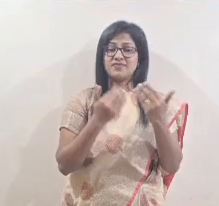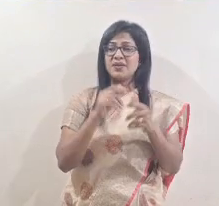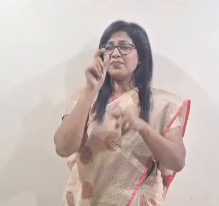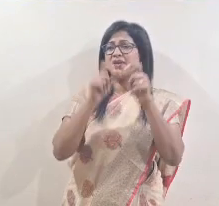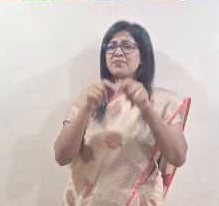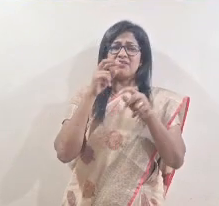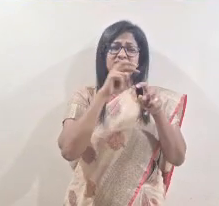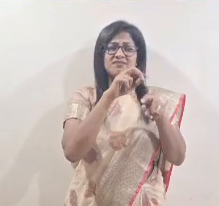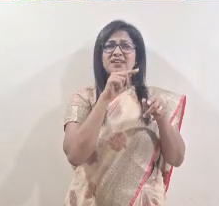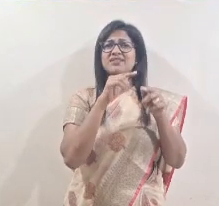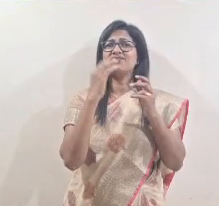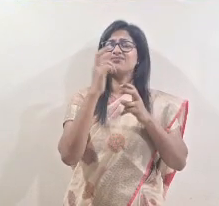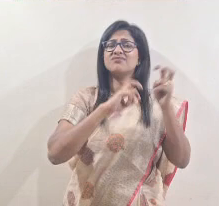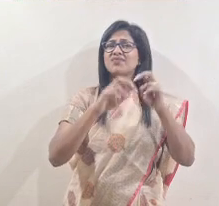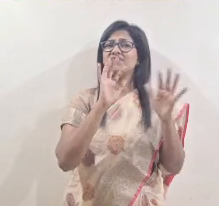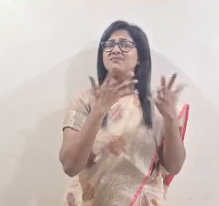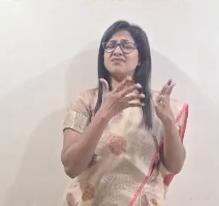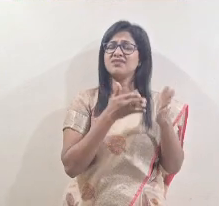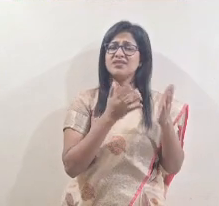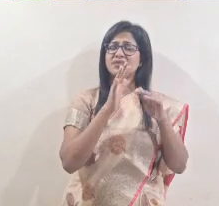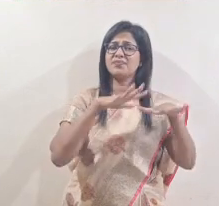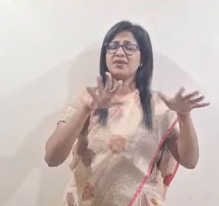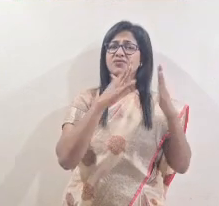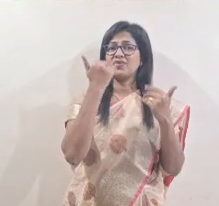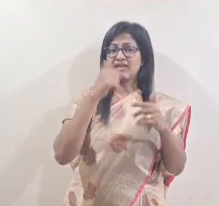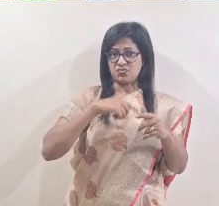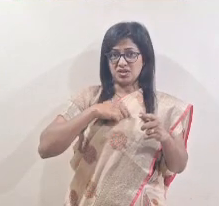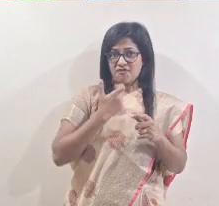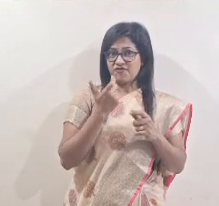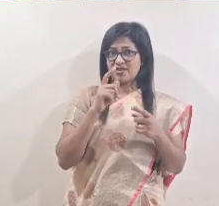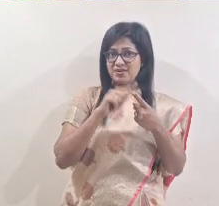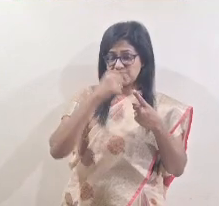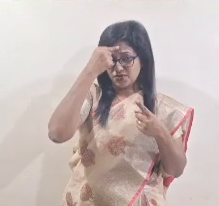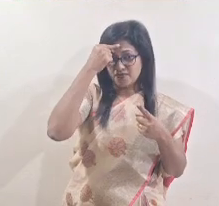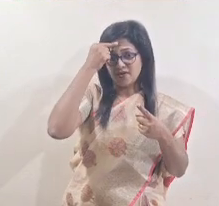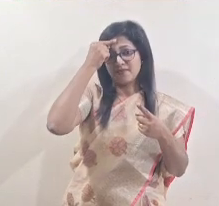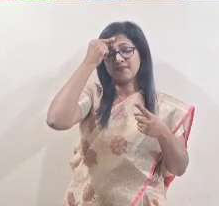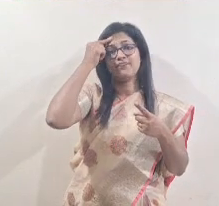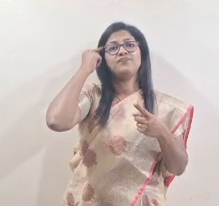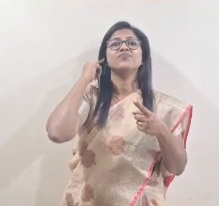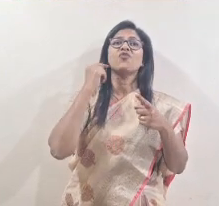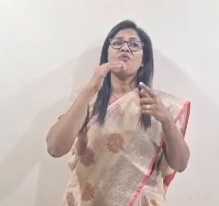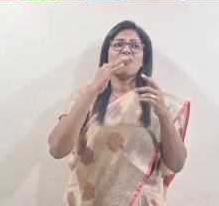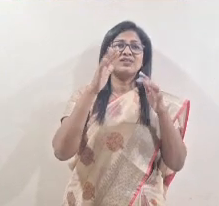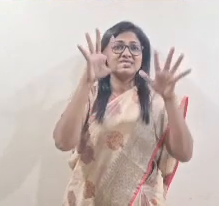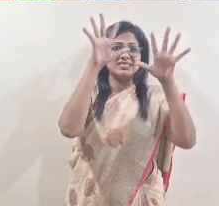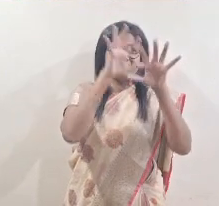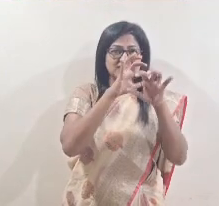people don't travel? Because you just mentioned some comfort issues and maybe some shady